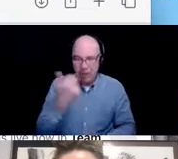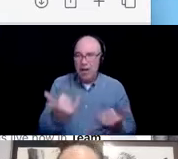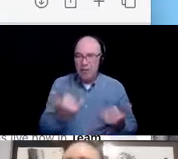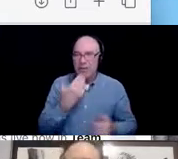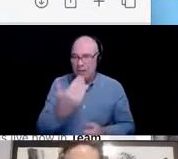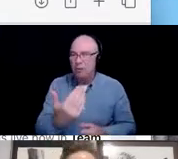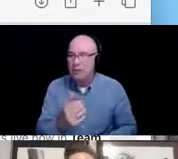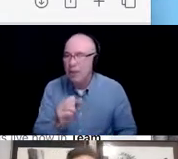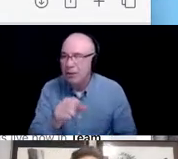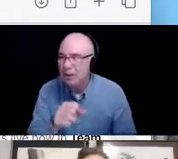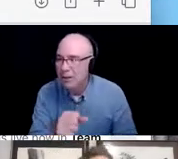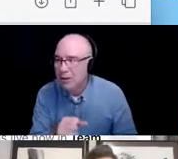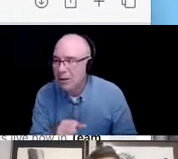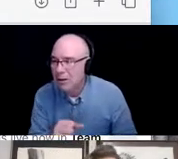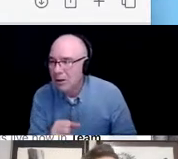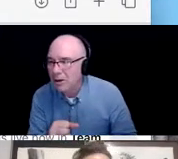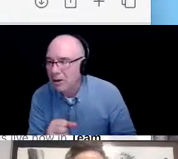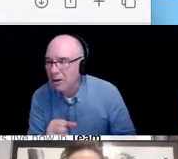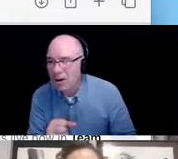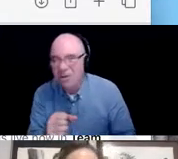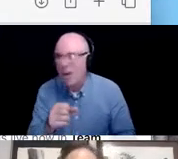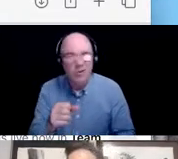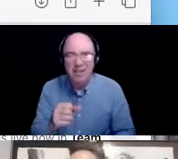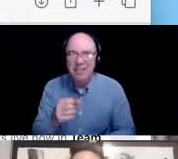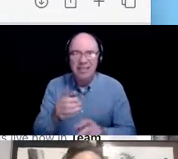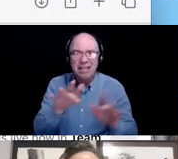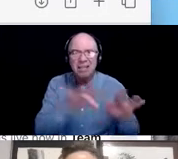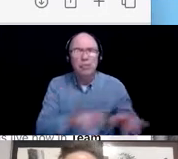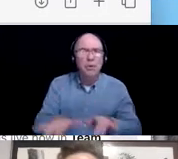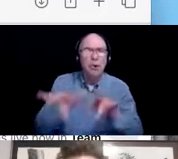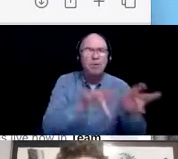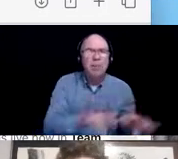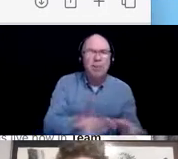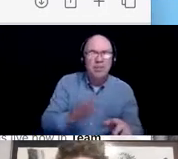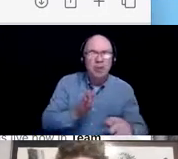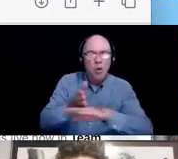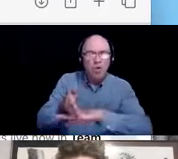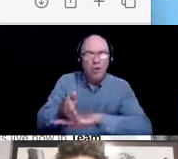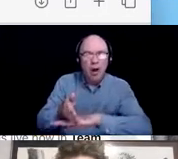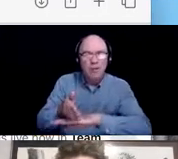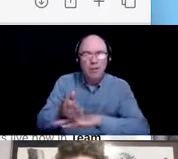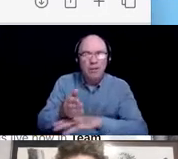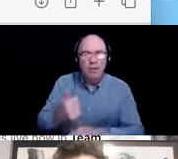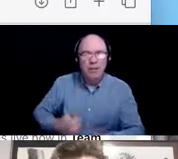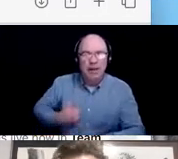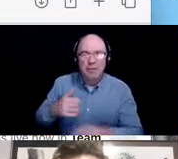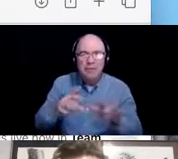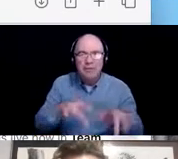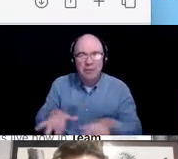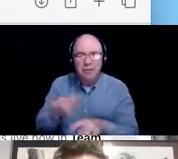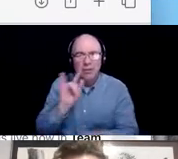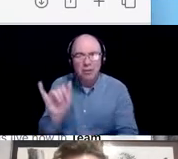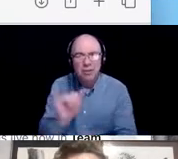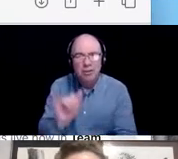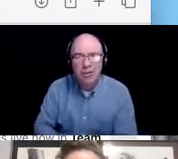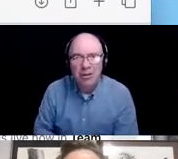it's better now. Thank you. Yeah. So I always tell people no, it's like the recorded message is going over top the live